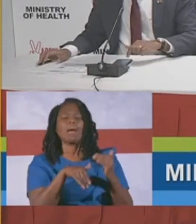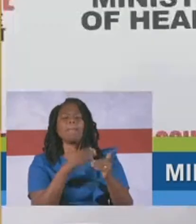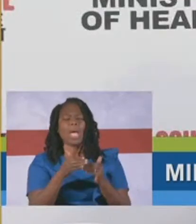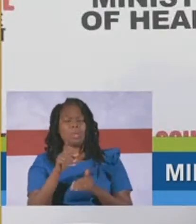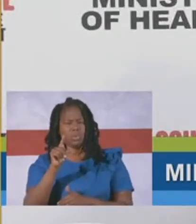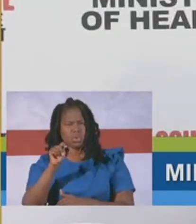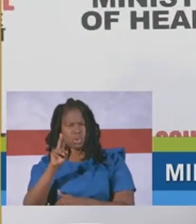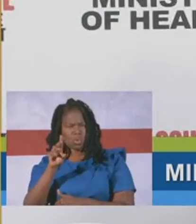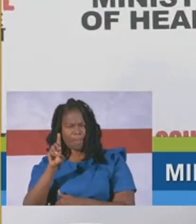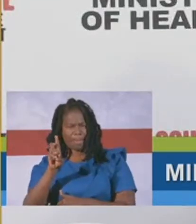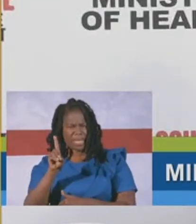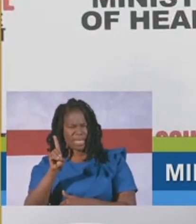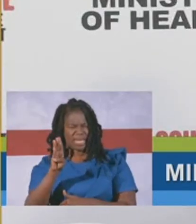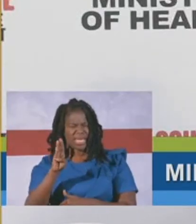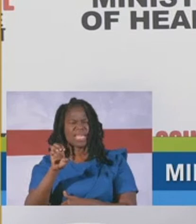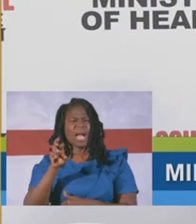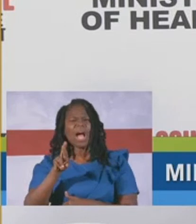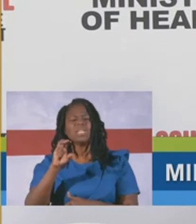tuberculosis.